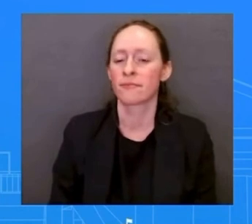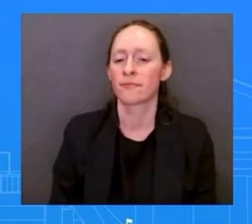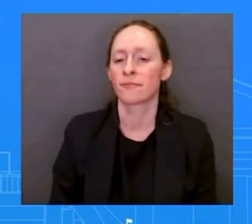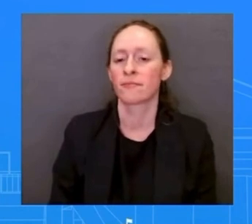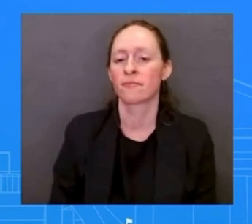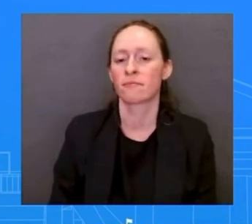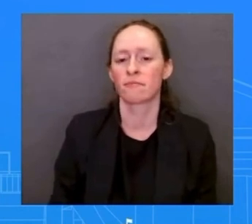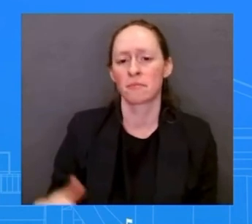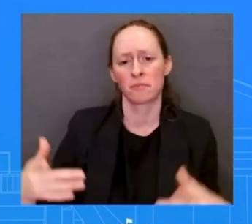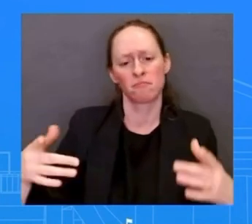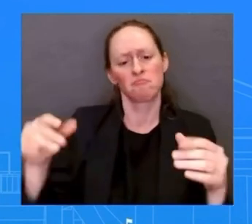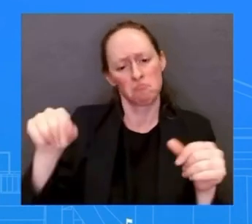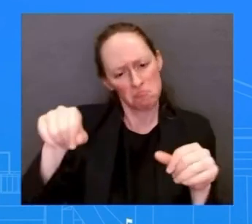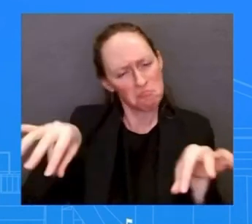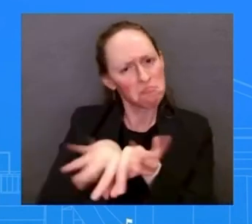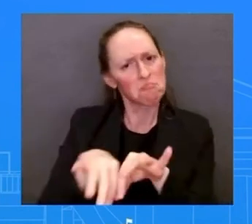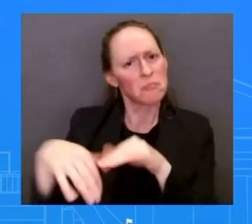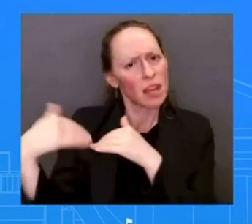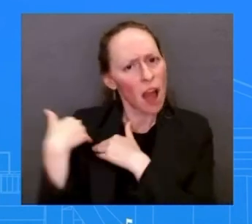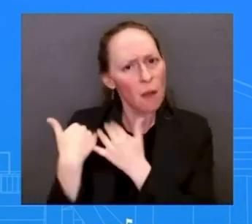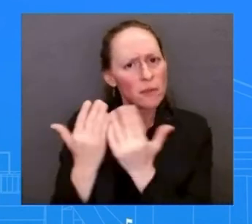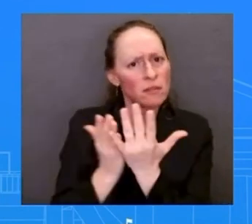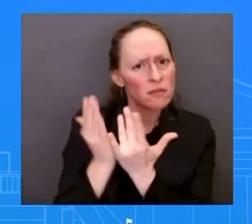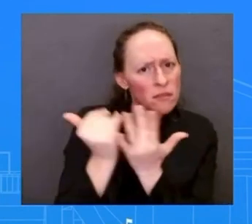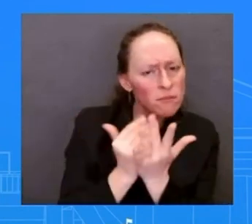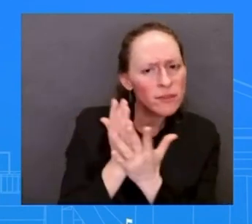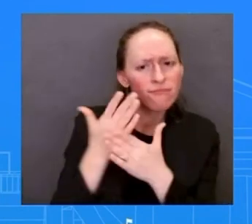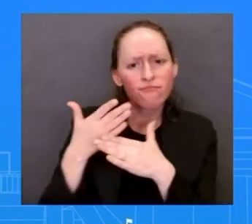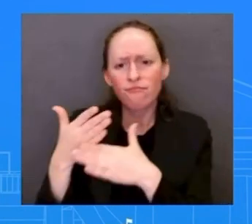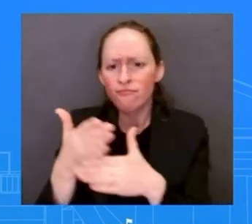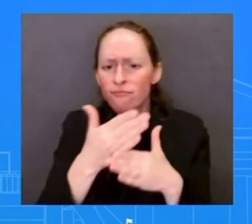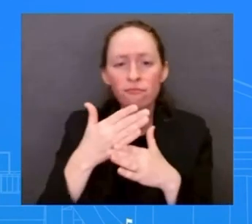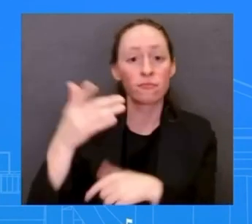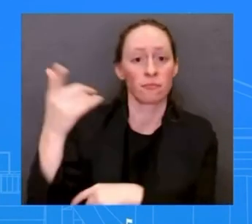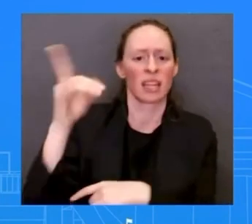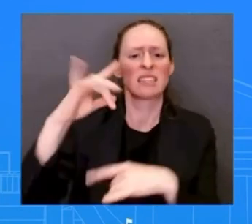issued a memorandum today concluding the review of records from